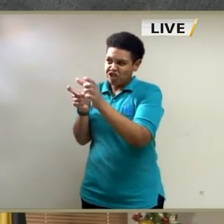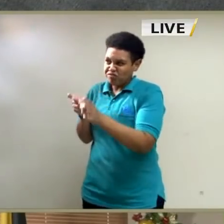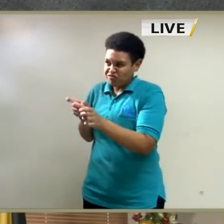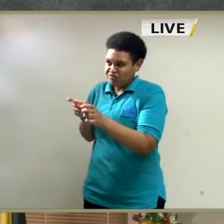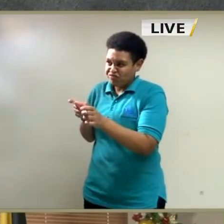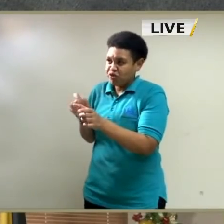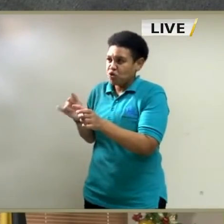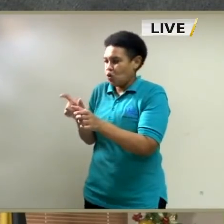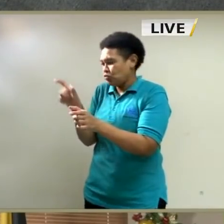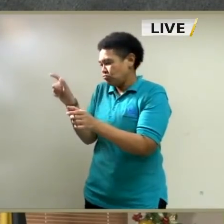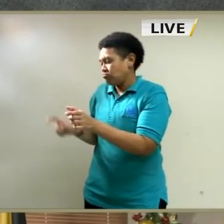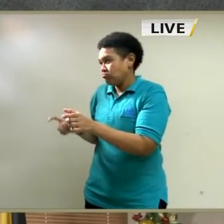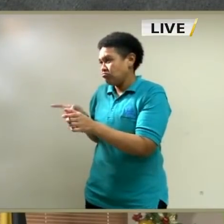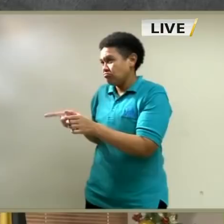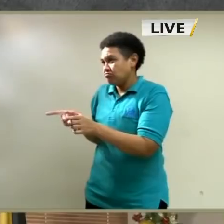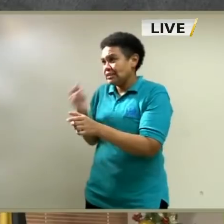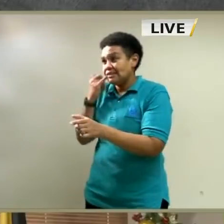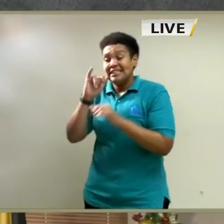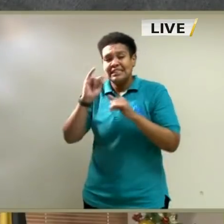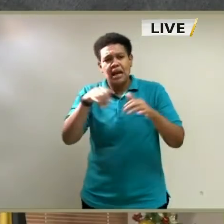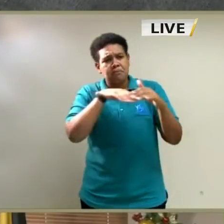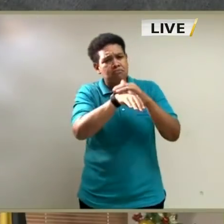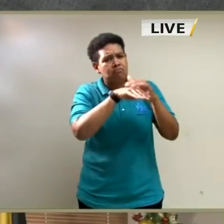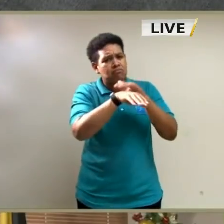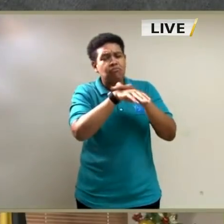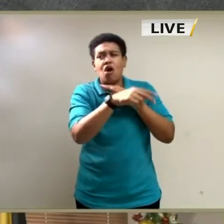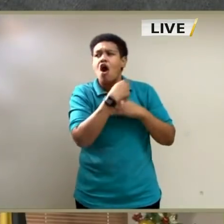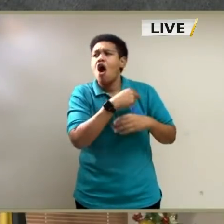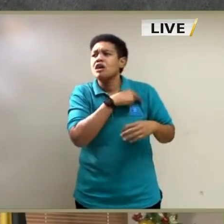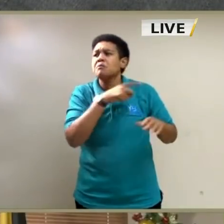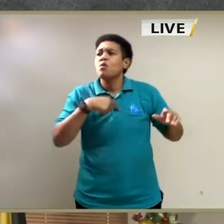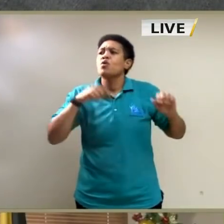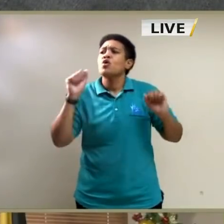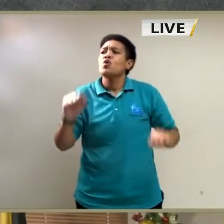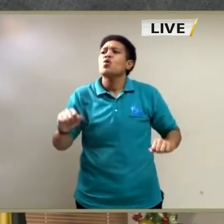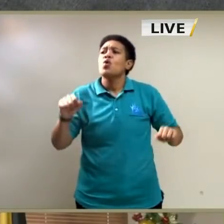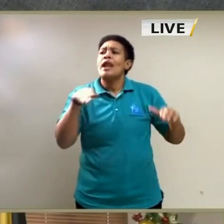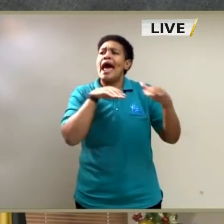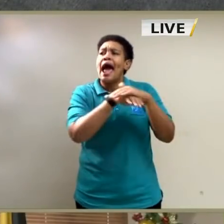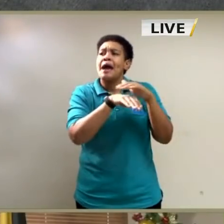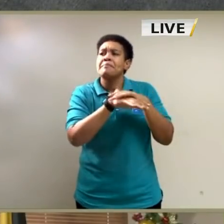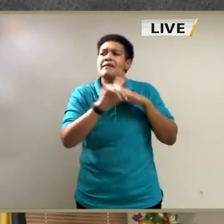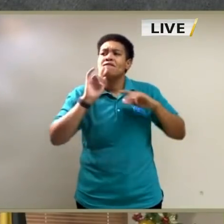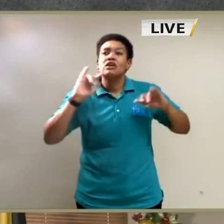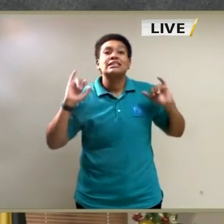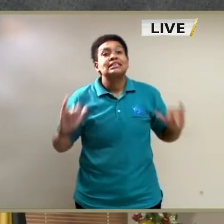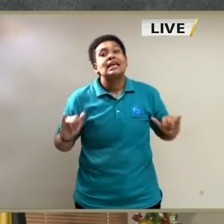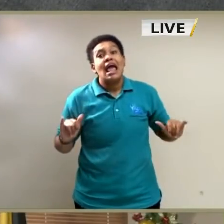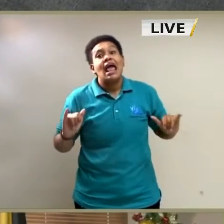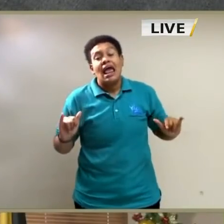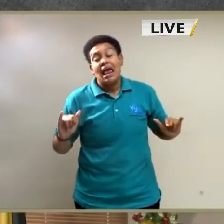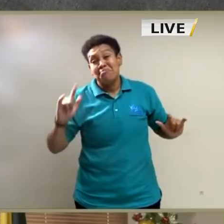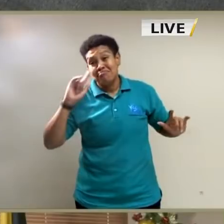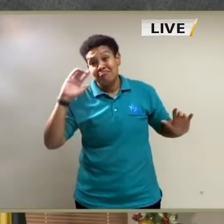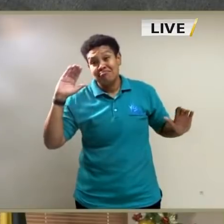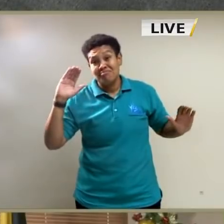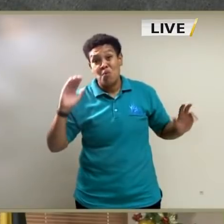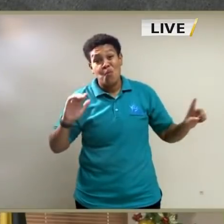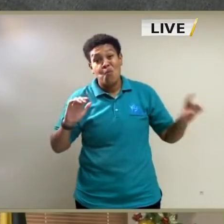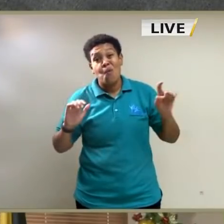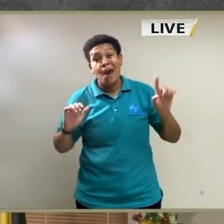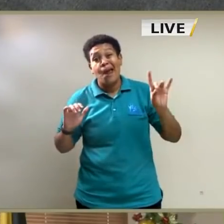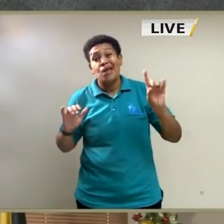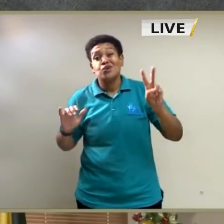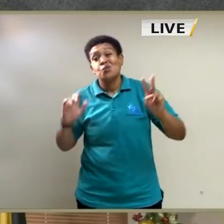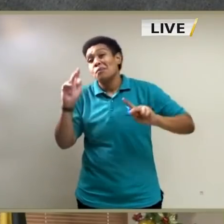hospital admissions, we could be admitting, for the same scenarios, 182